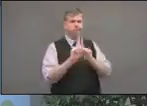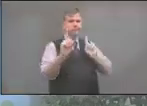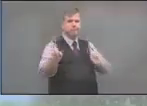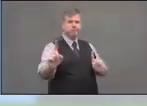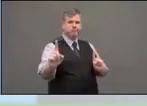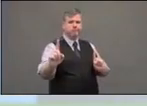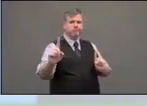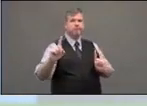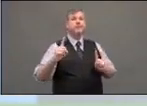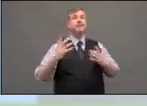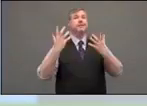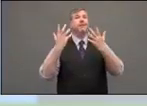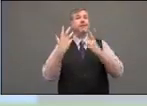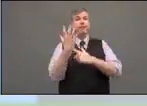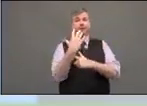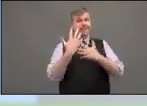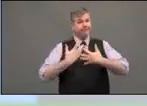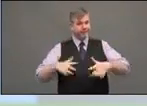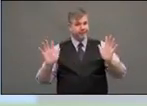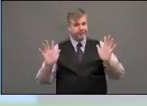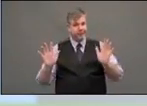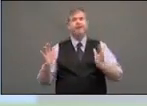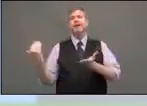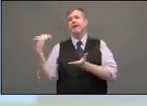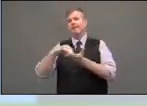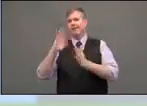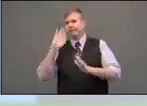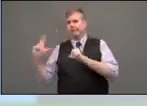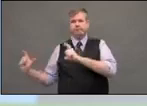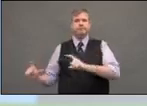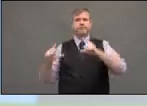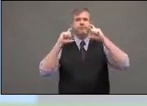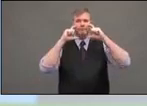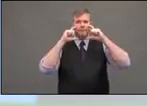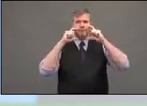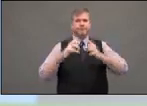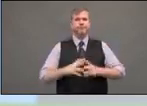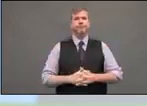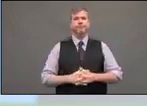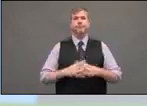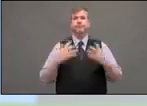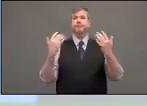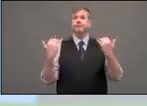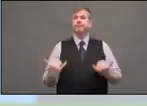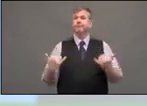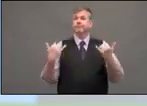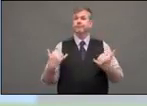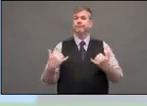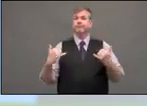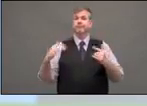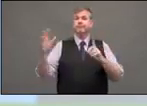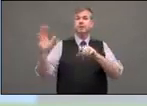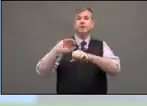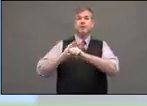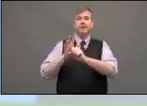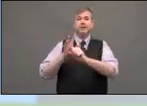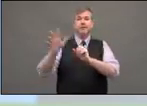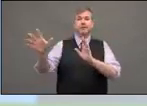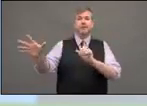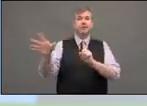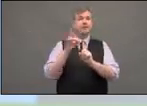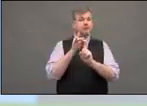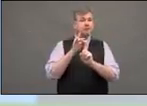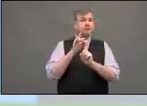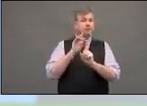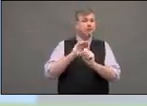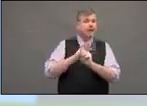are on our cases of COVID-19 in Santa Clara County. From yesterday's report, we have 2,701 confirmed